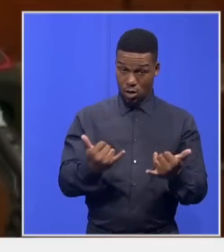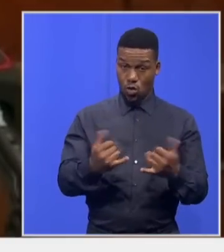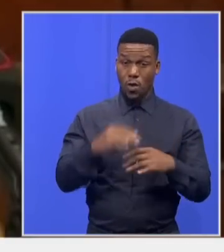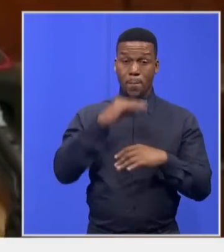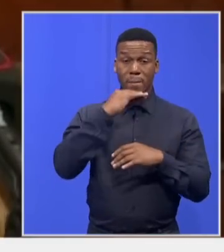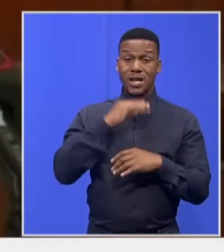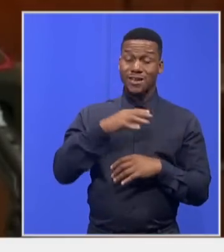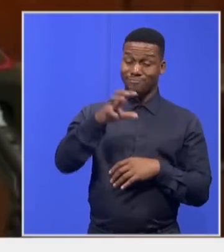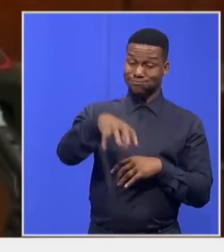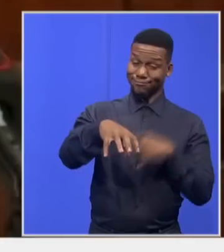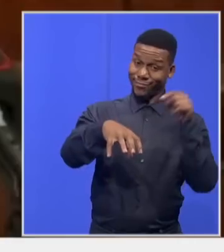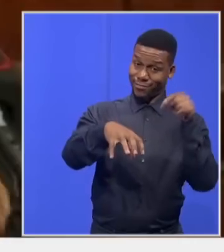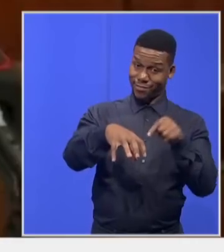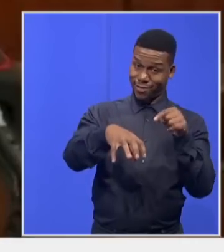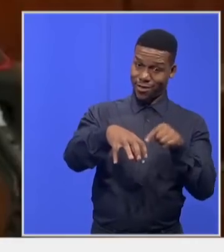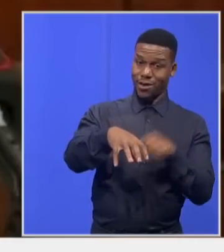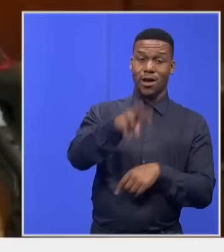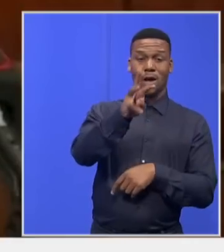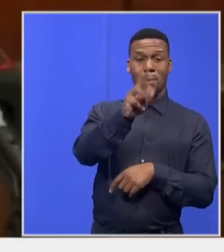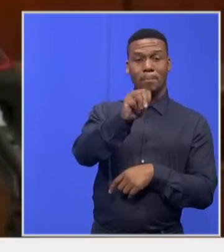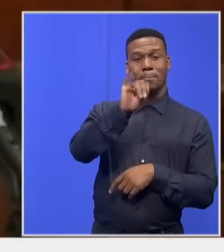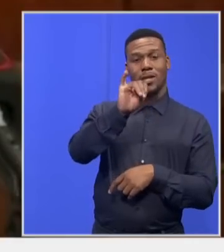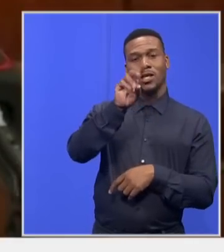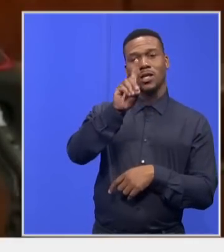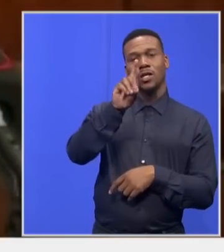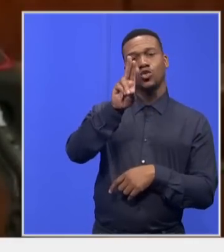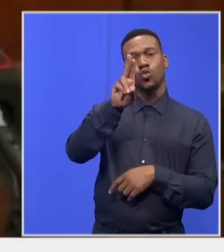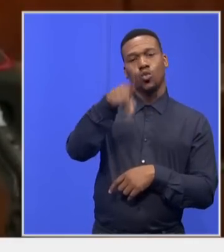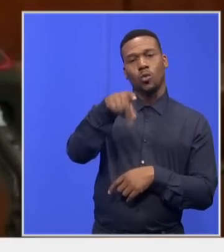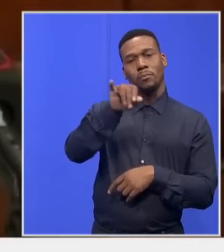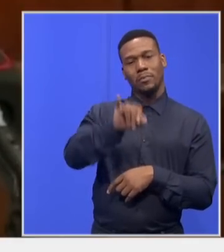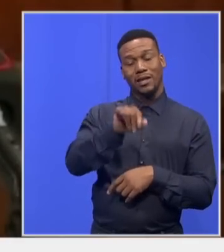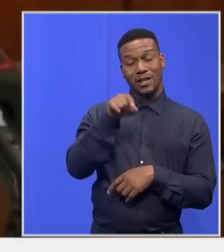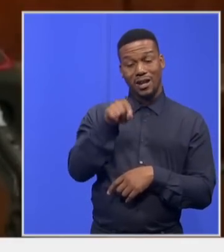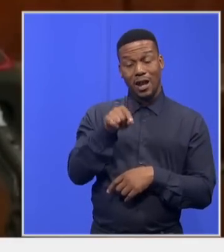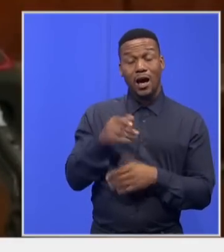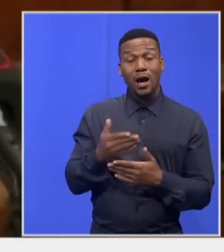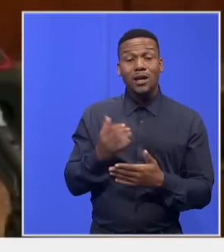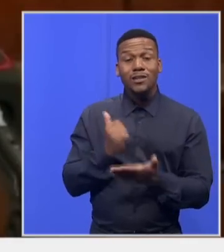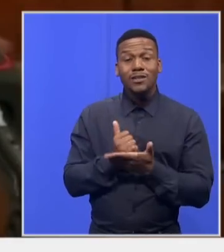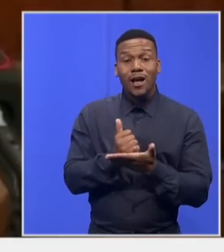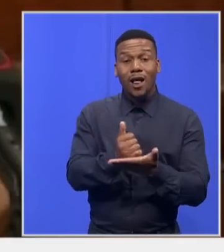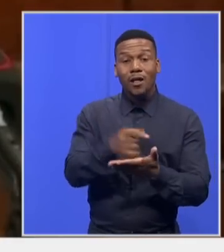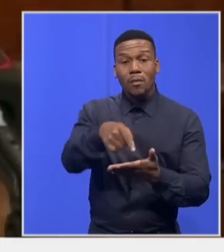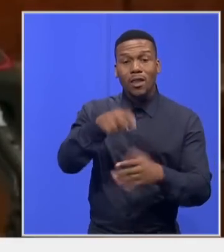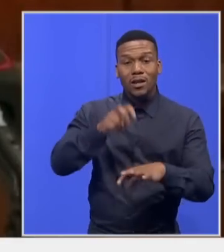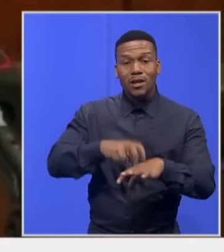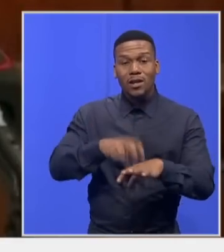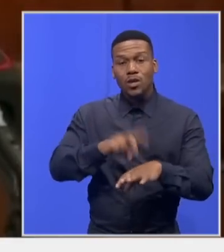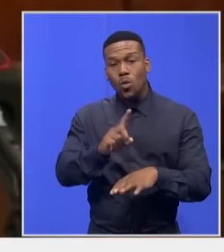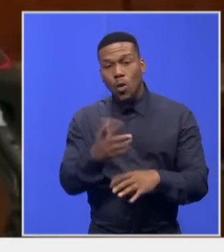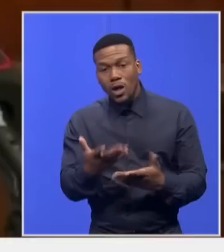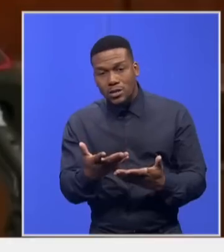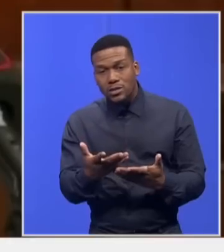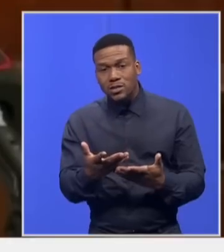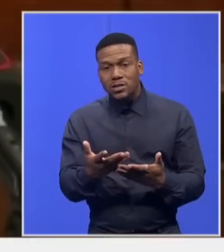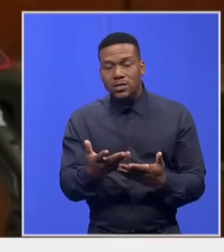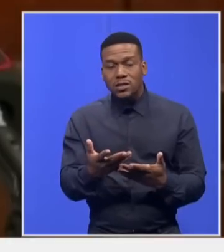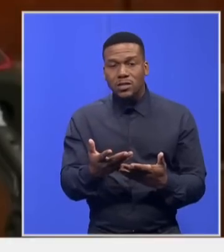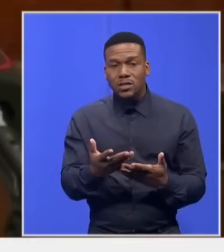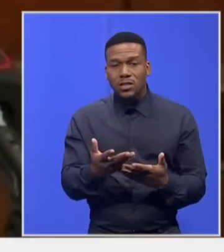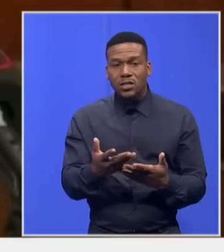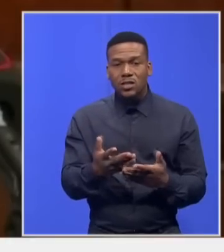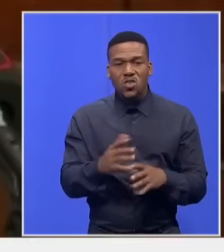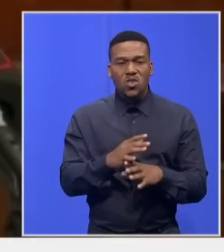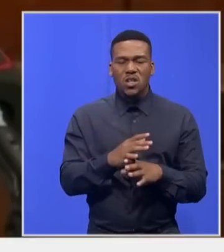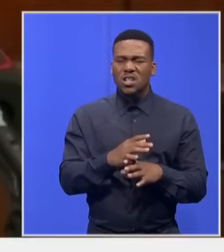that the interventions that are required there have little to do with whether we have declared a